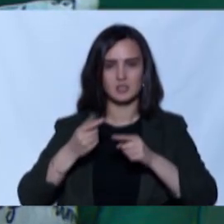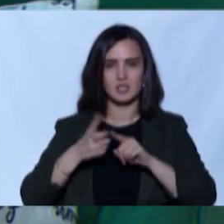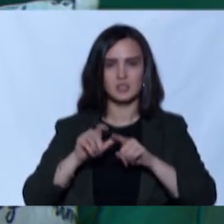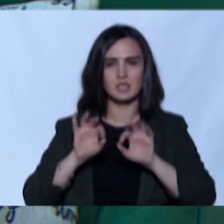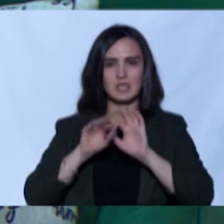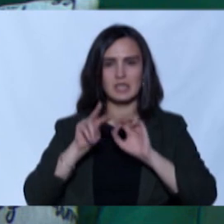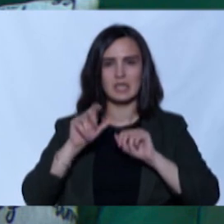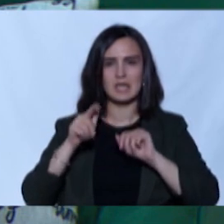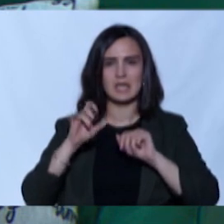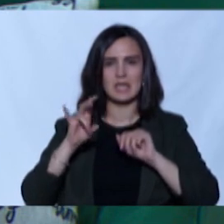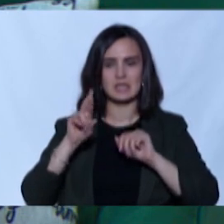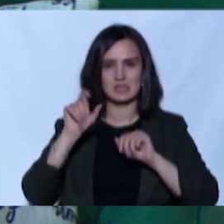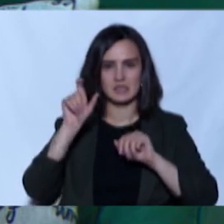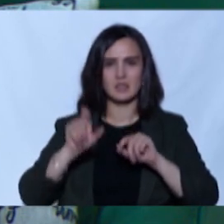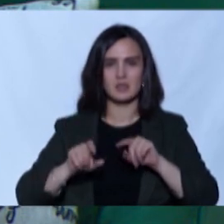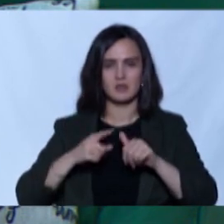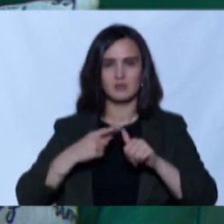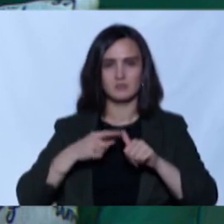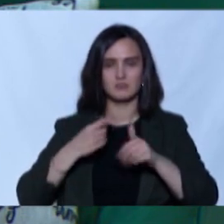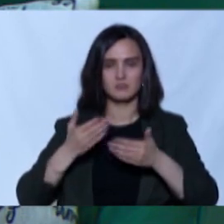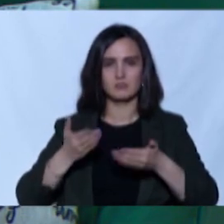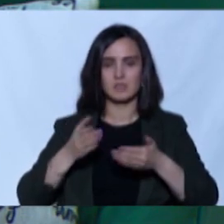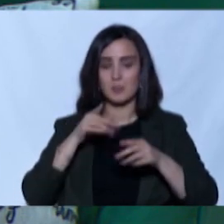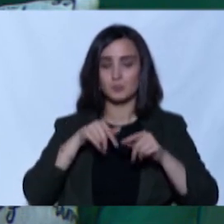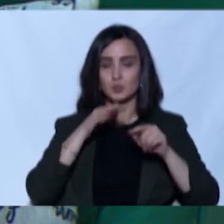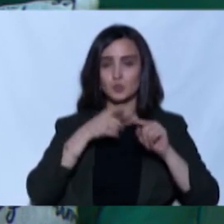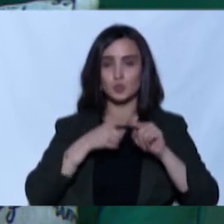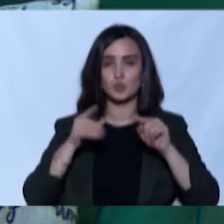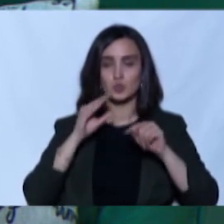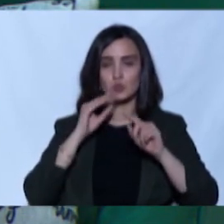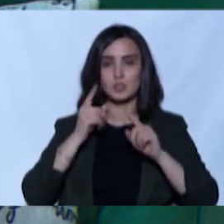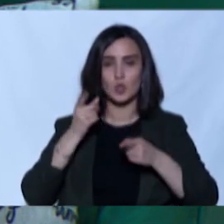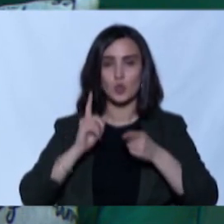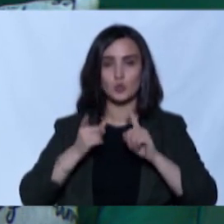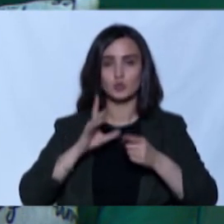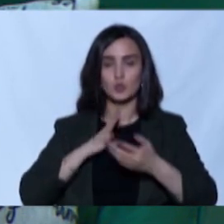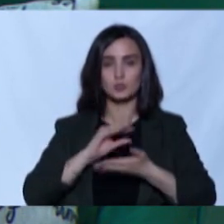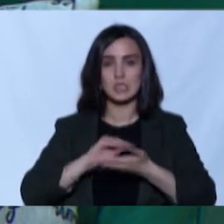story's changed over time. But during the time when the originals were written, this character was so believable